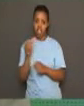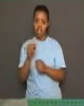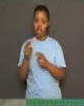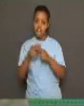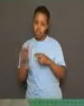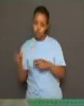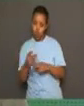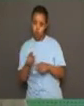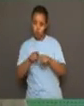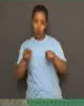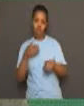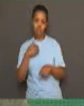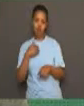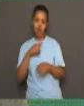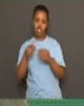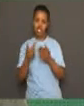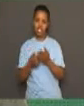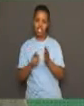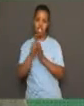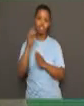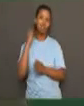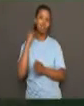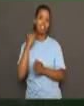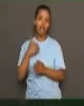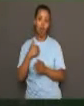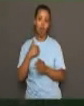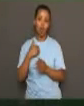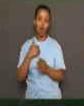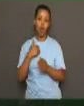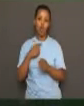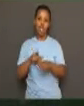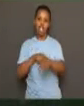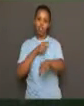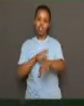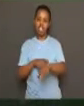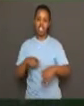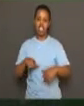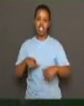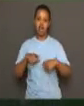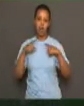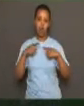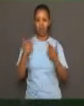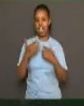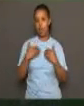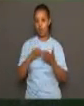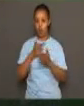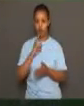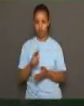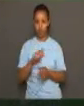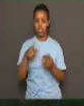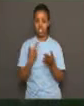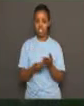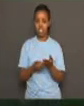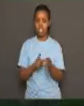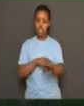far, stand a better chance of surviving. The animals that can live the longest